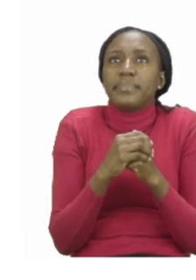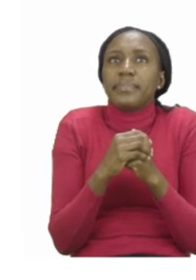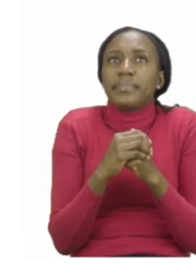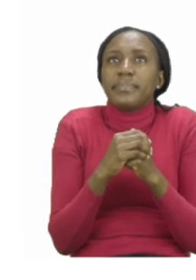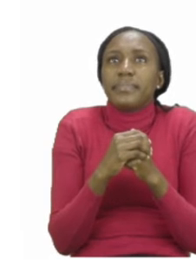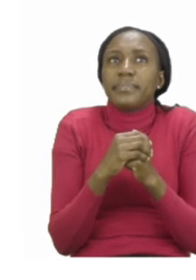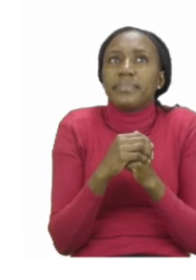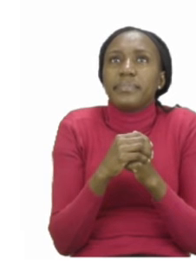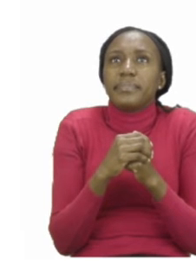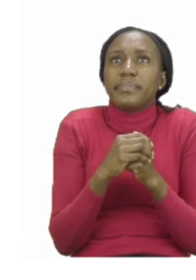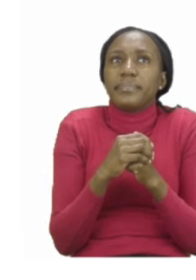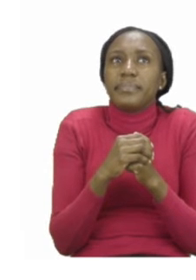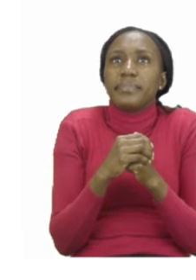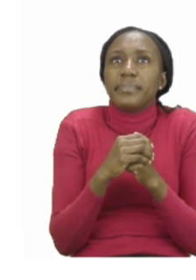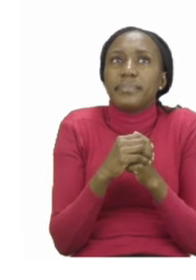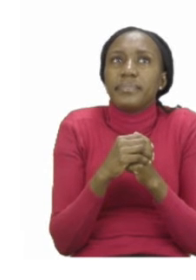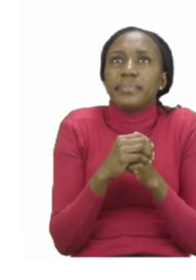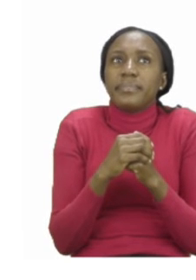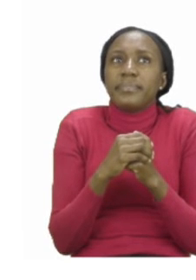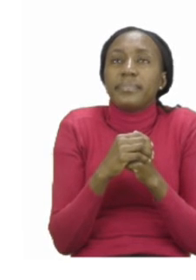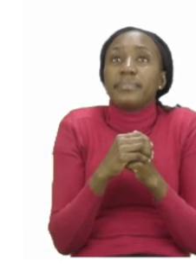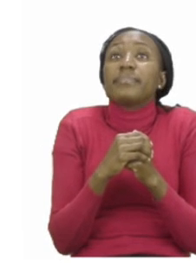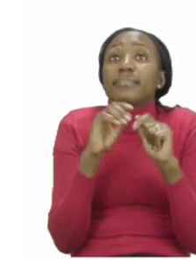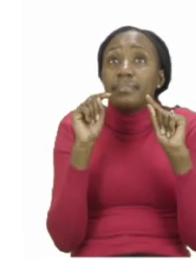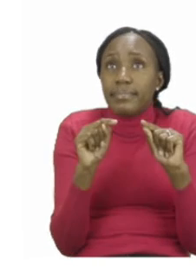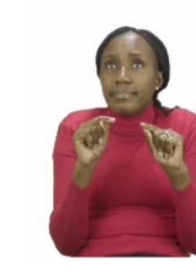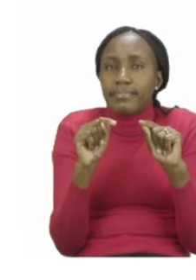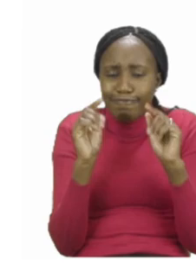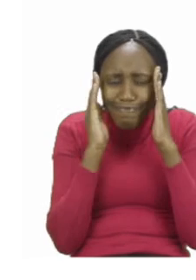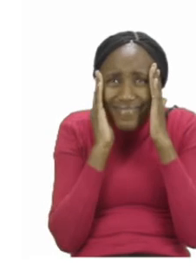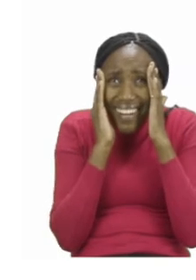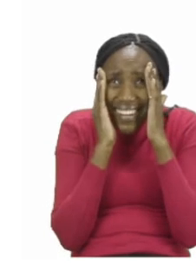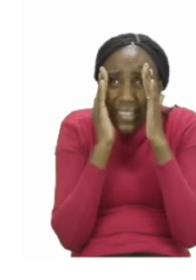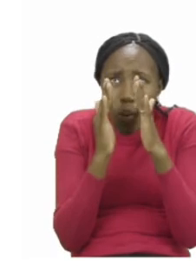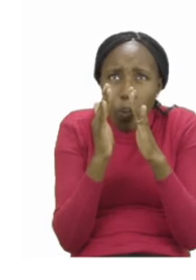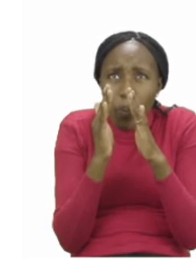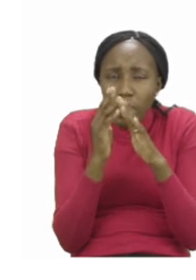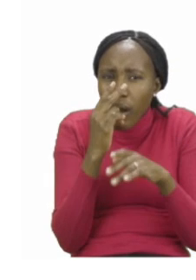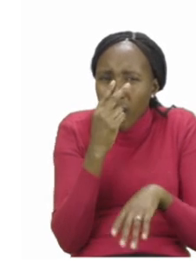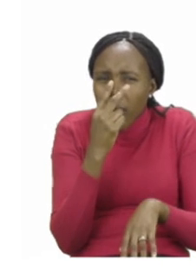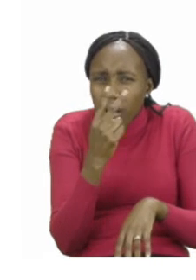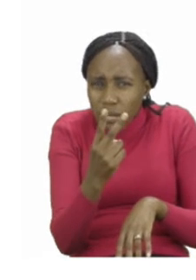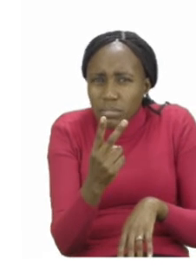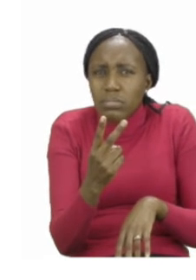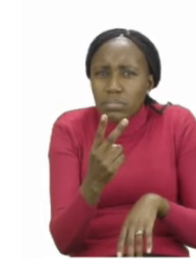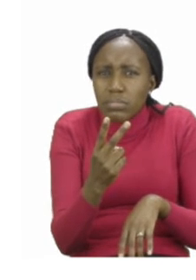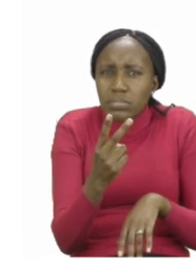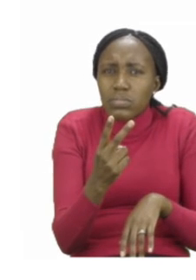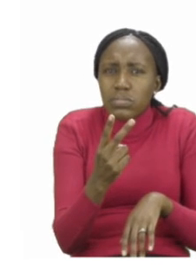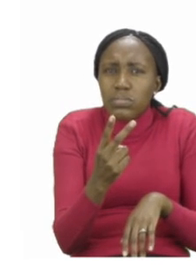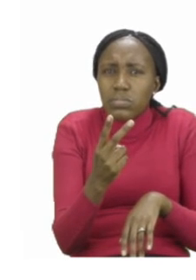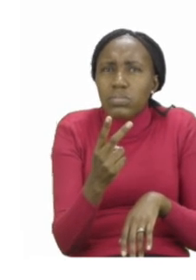standing behind the fox. Now you have to look very carefully to see